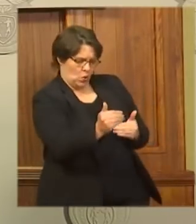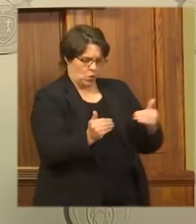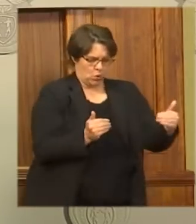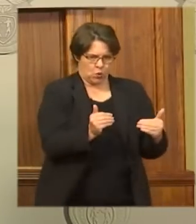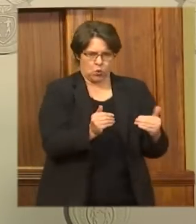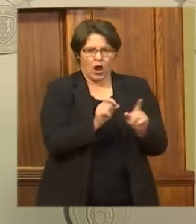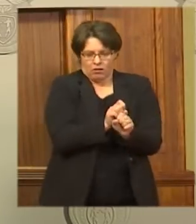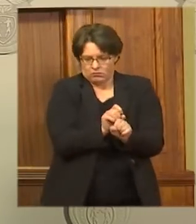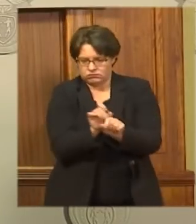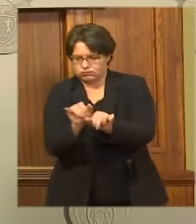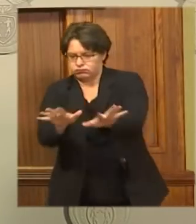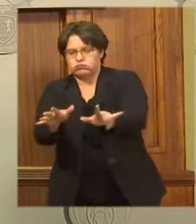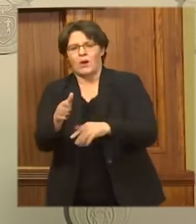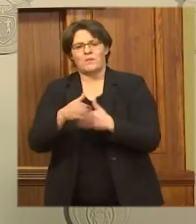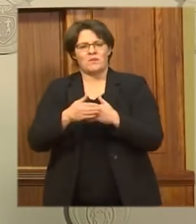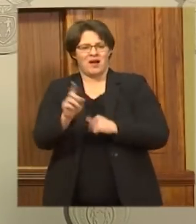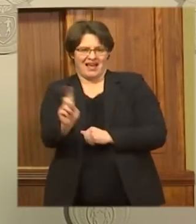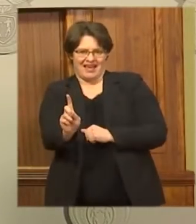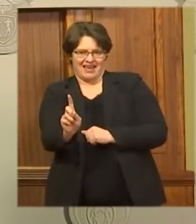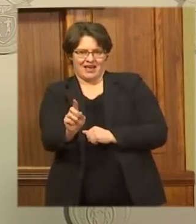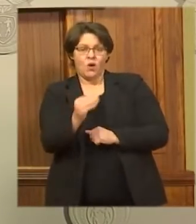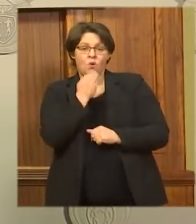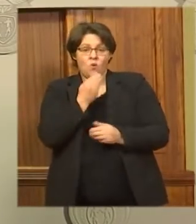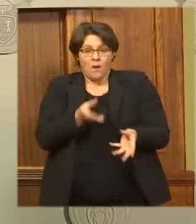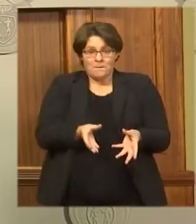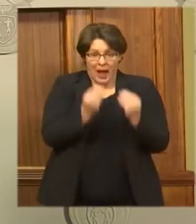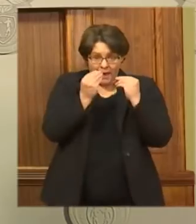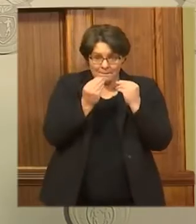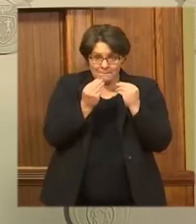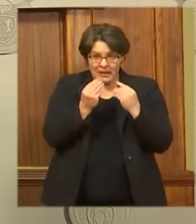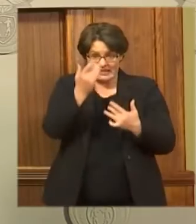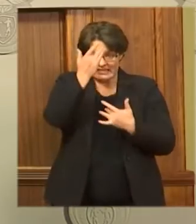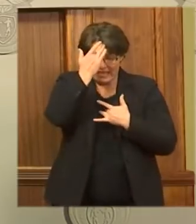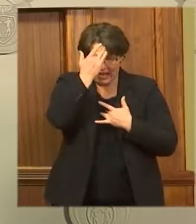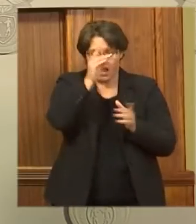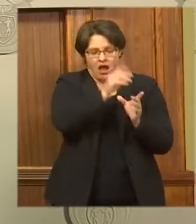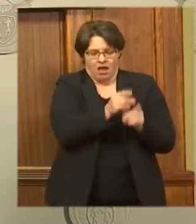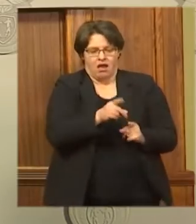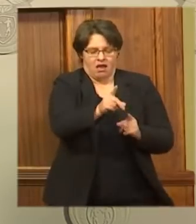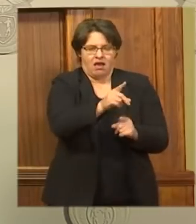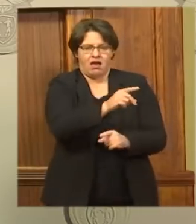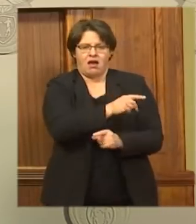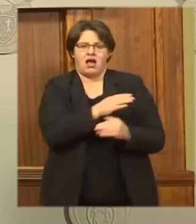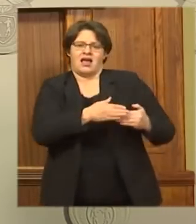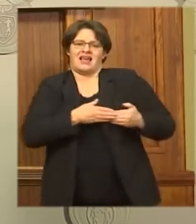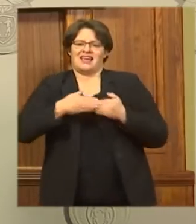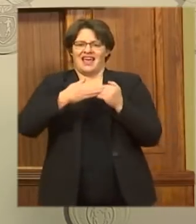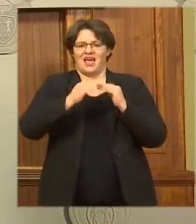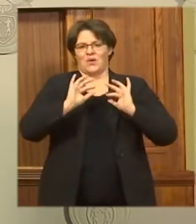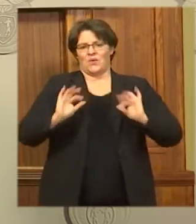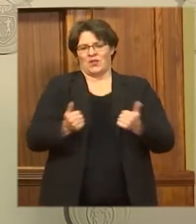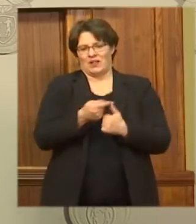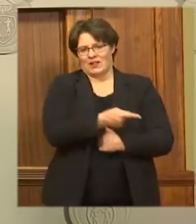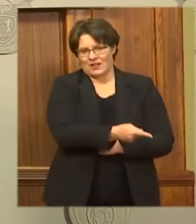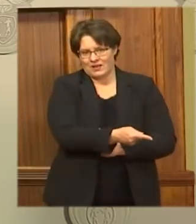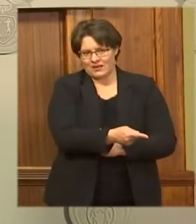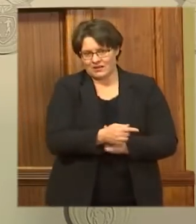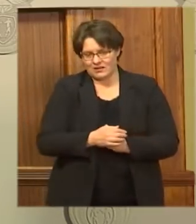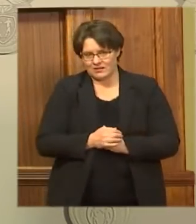ensure those with the infection get the necessary care. At the same time, we